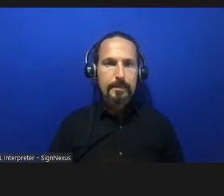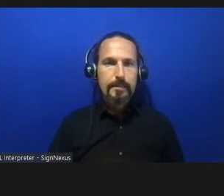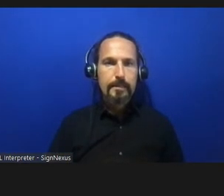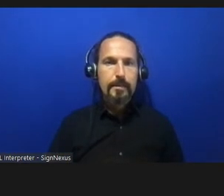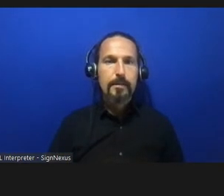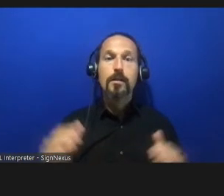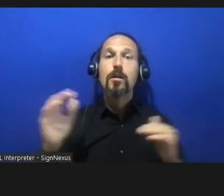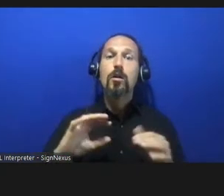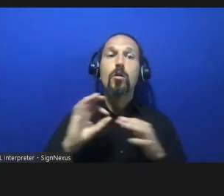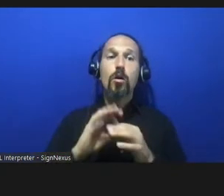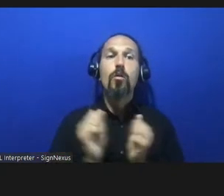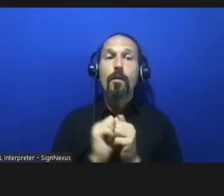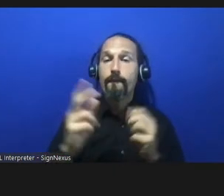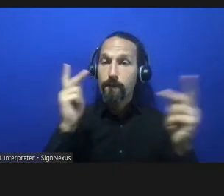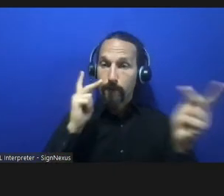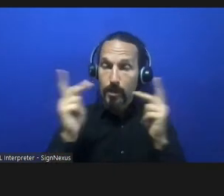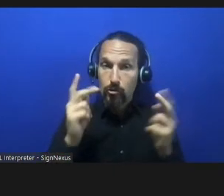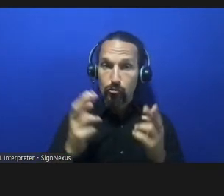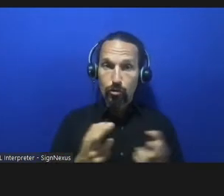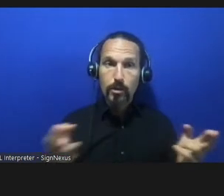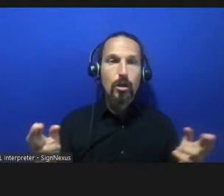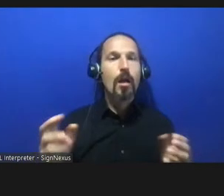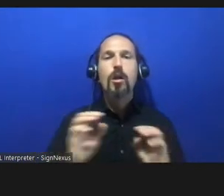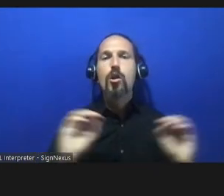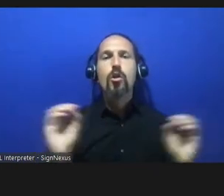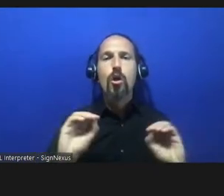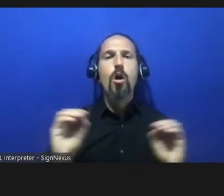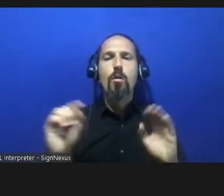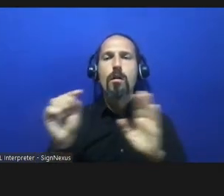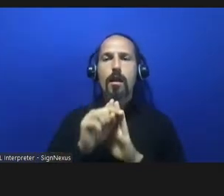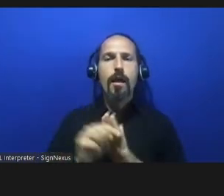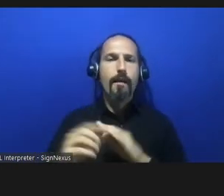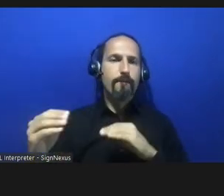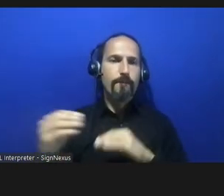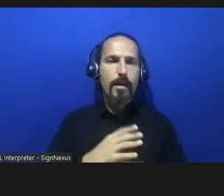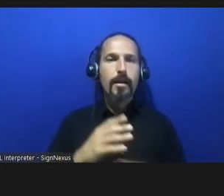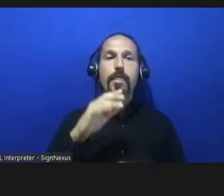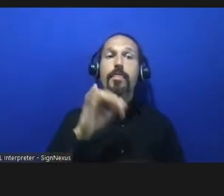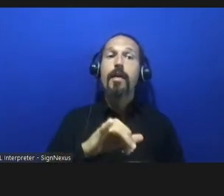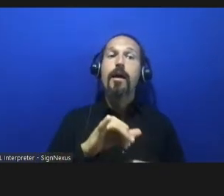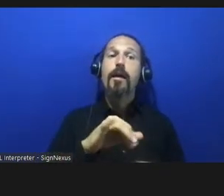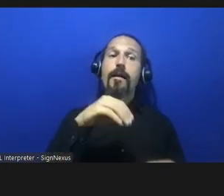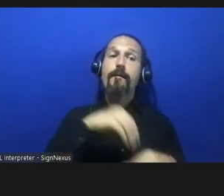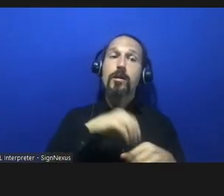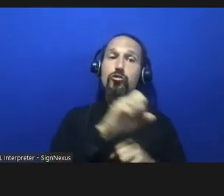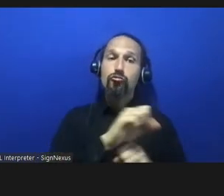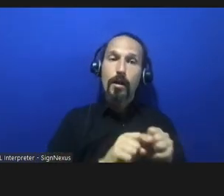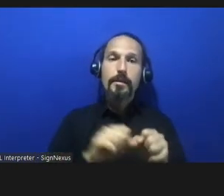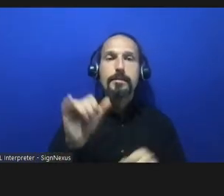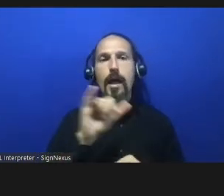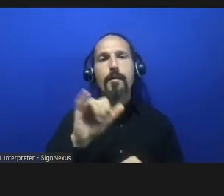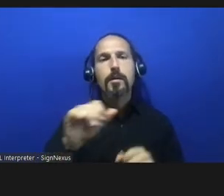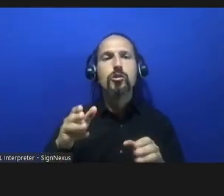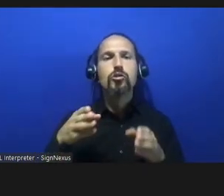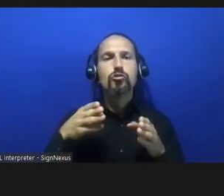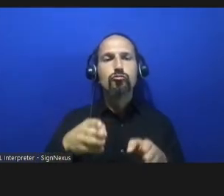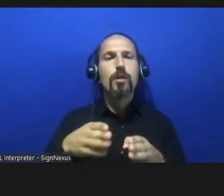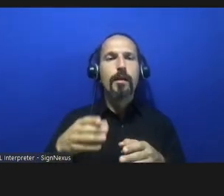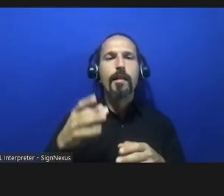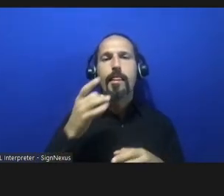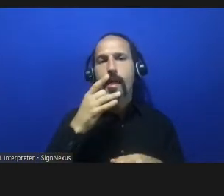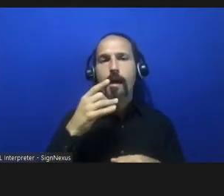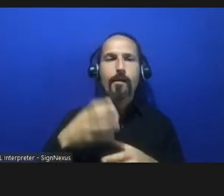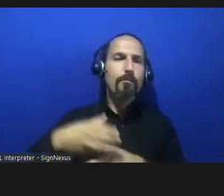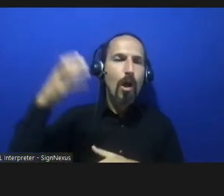with respect to visual resources there were also no adverse effects infrastructure is similar in form to street light poles sign poles or